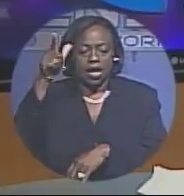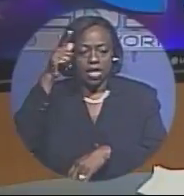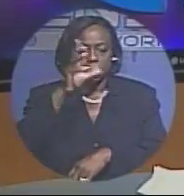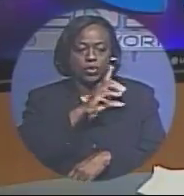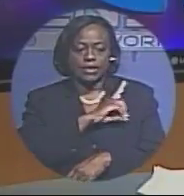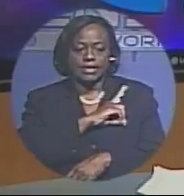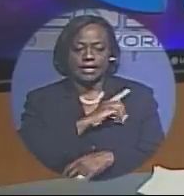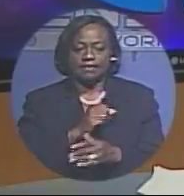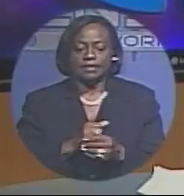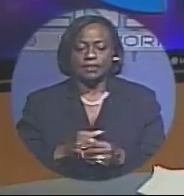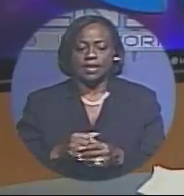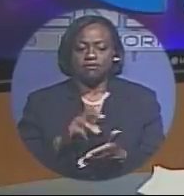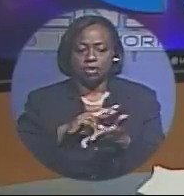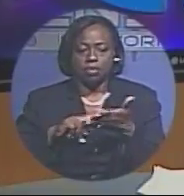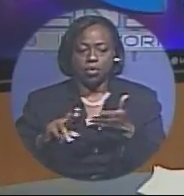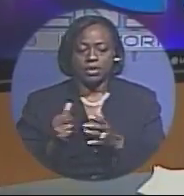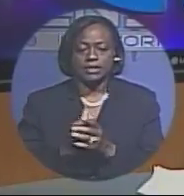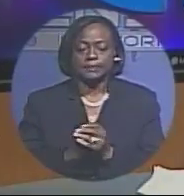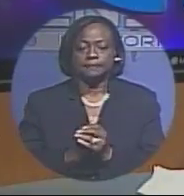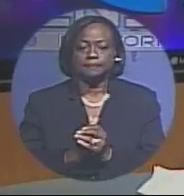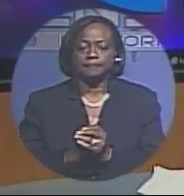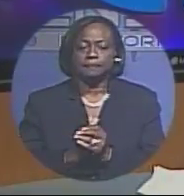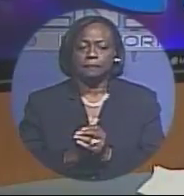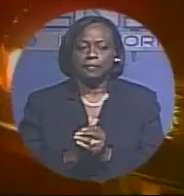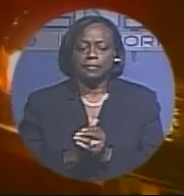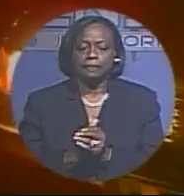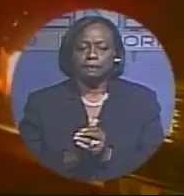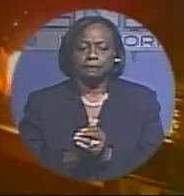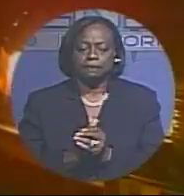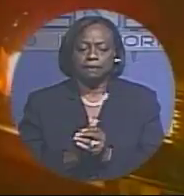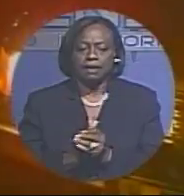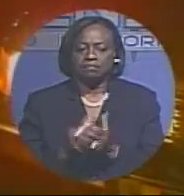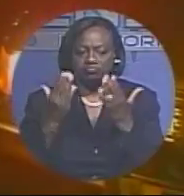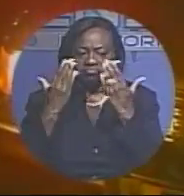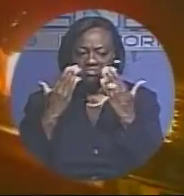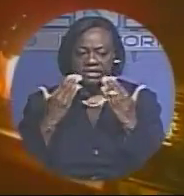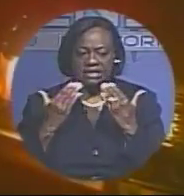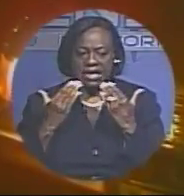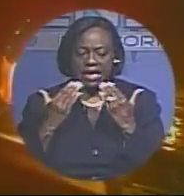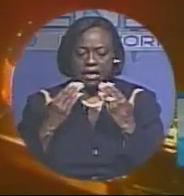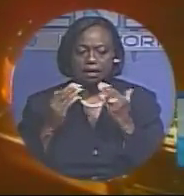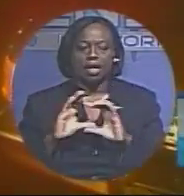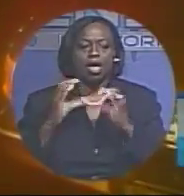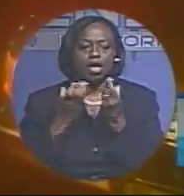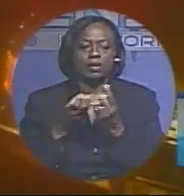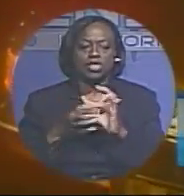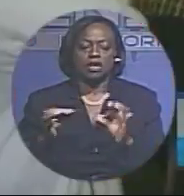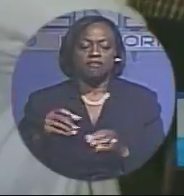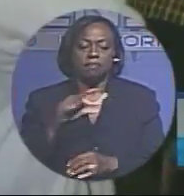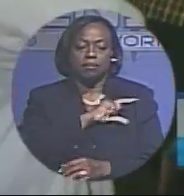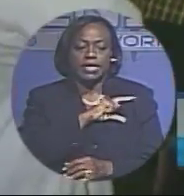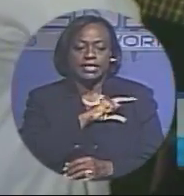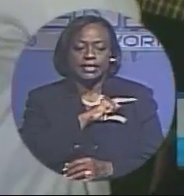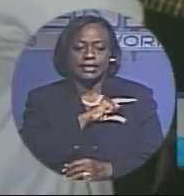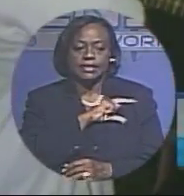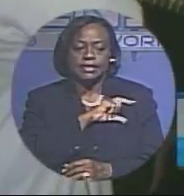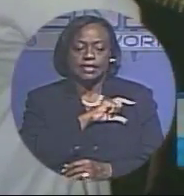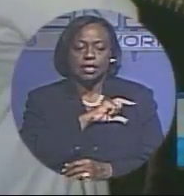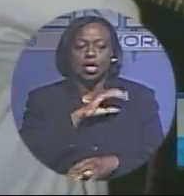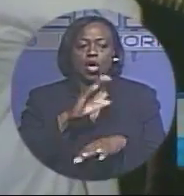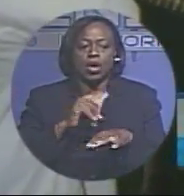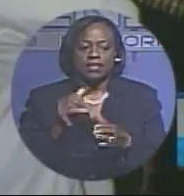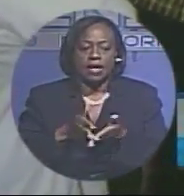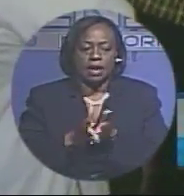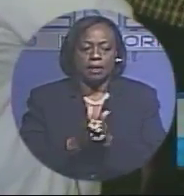on the police investigation. Pretty unfortunate. That's what Commissioner of Police Allison Greenslade is calling that fatal